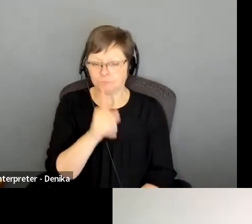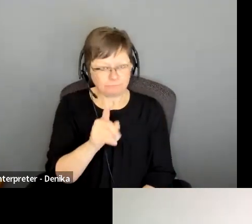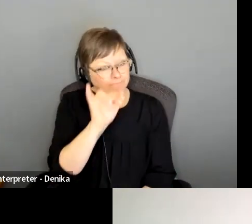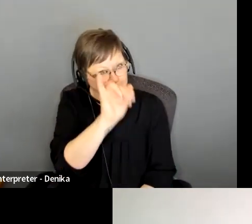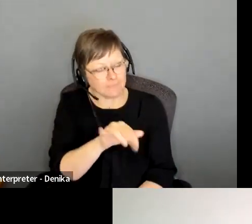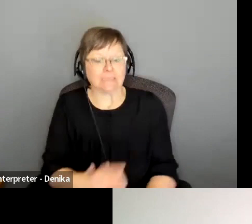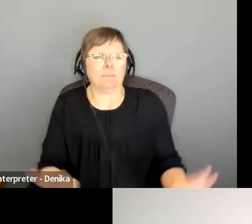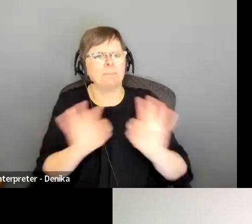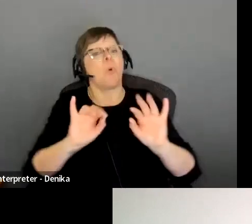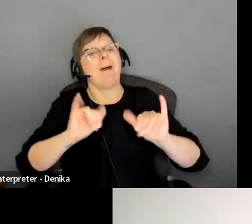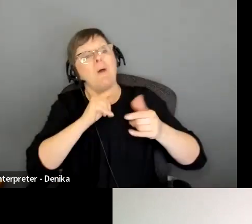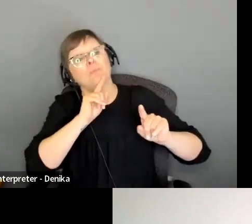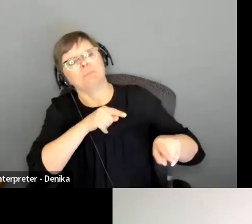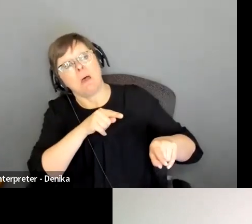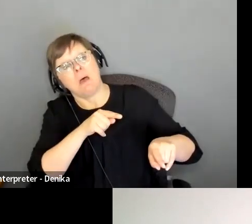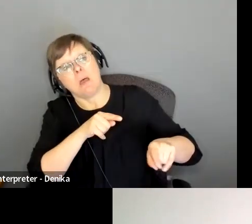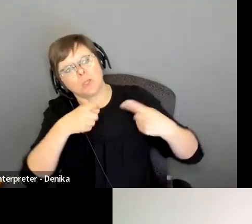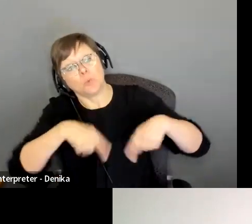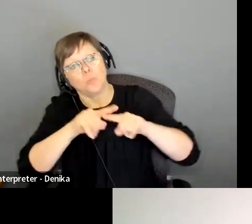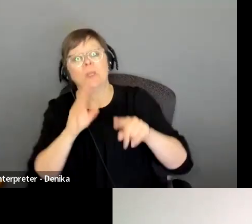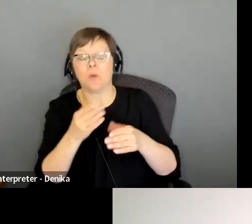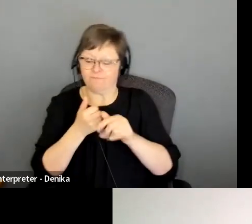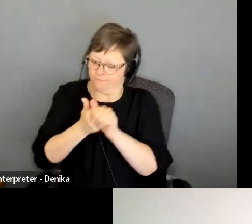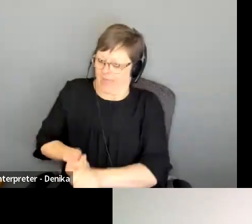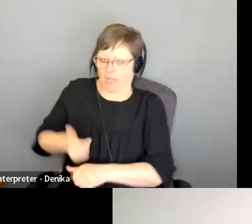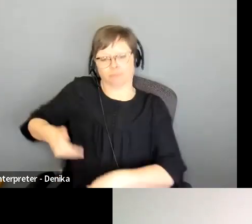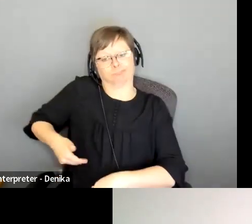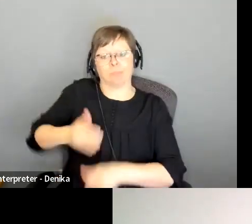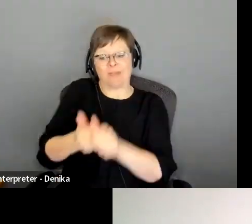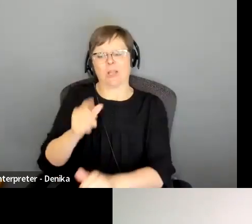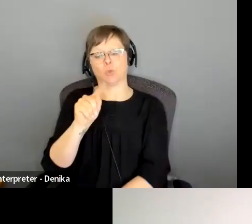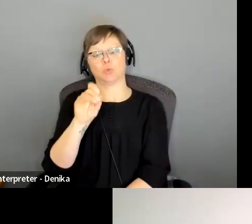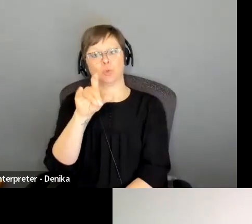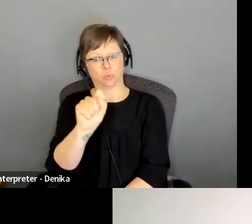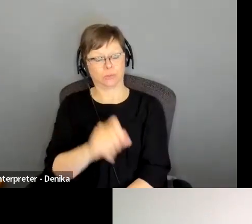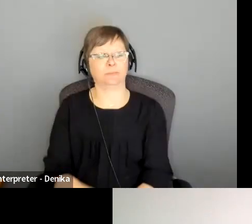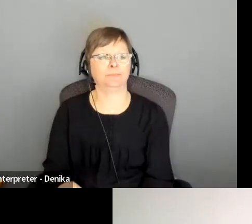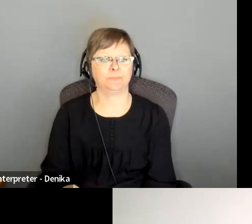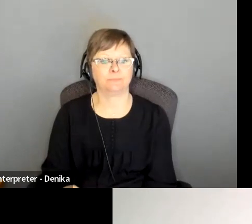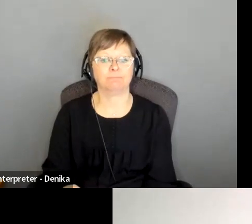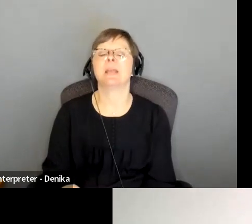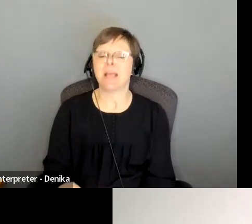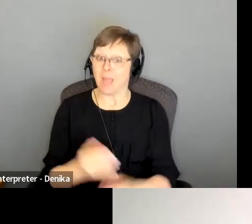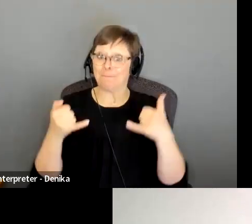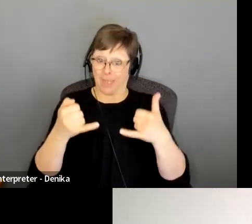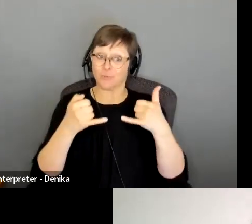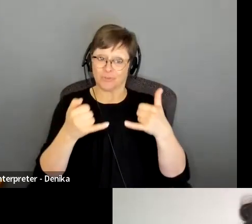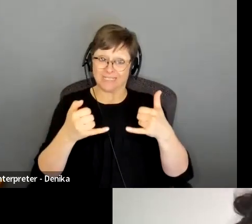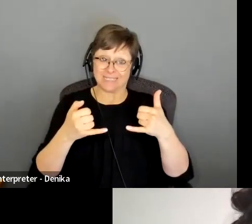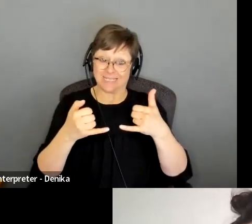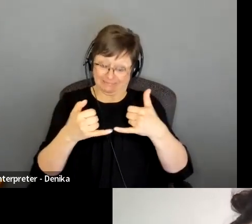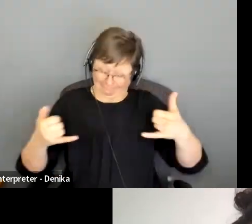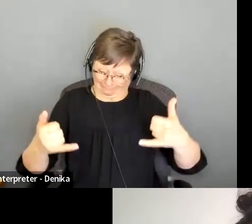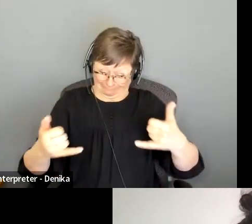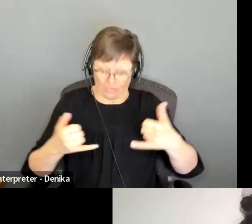to respond in any given situation. Yeah. A great comment too, again, around boundaries being hard.